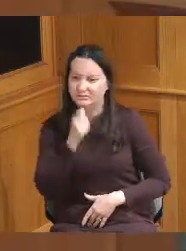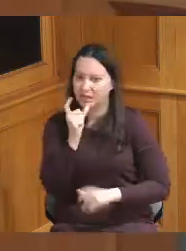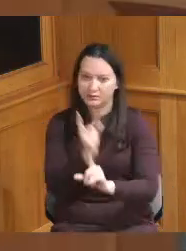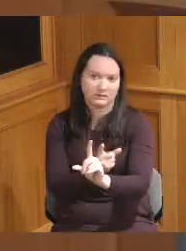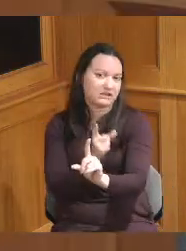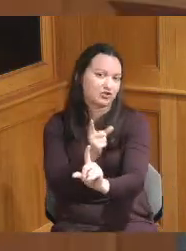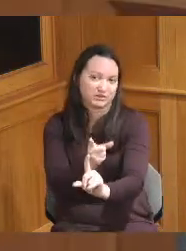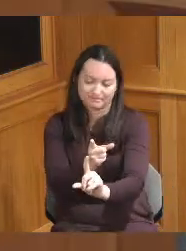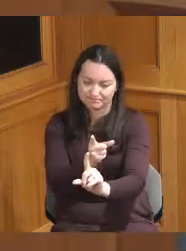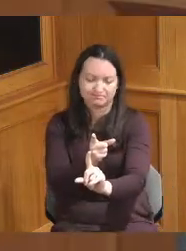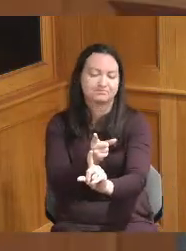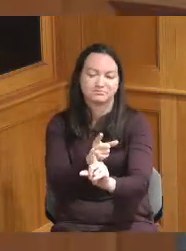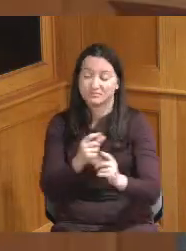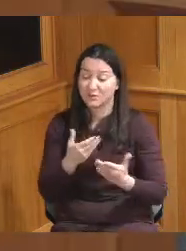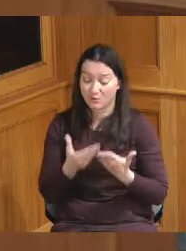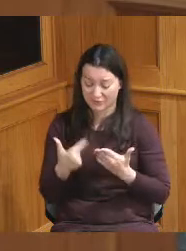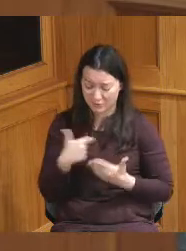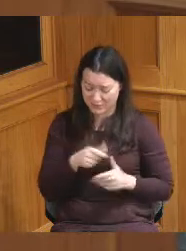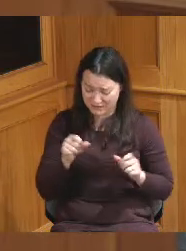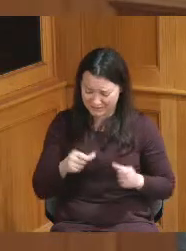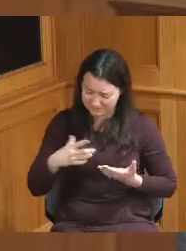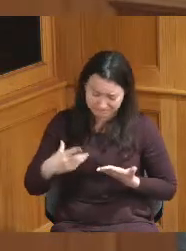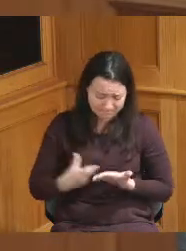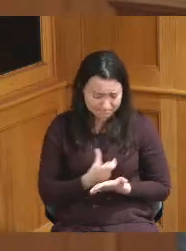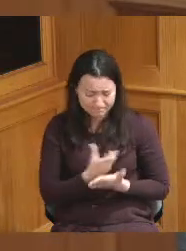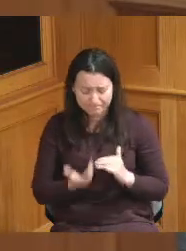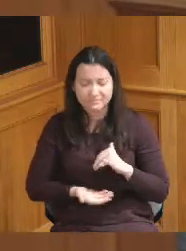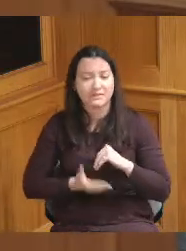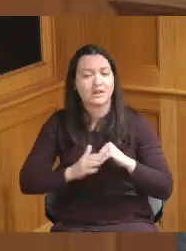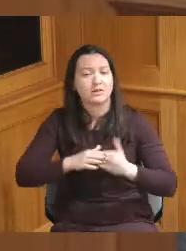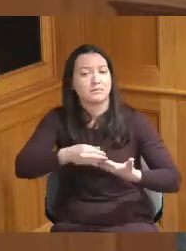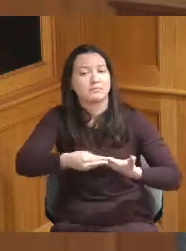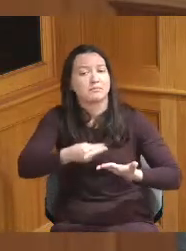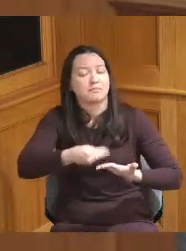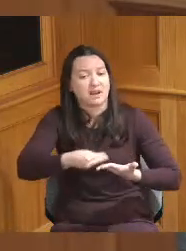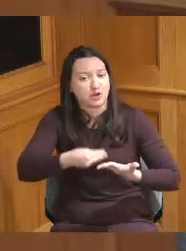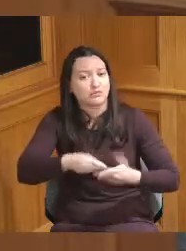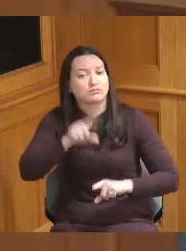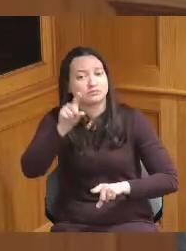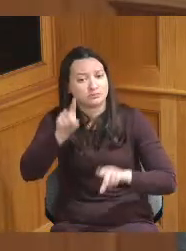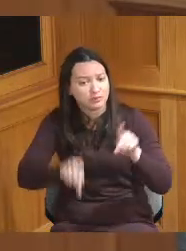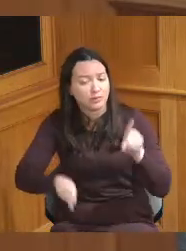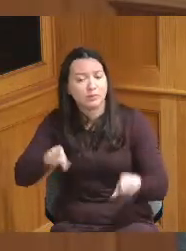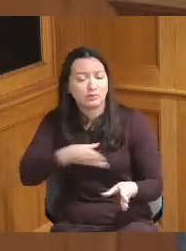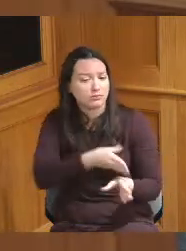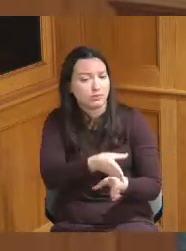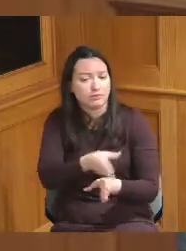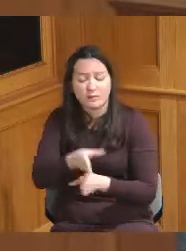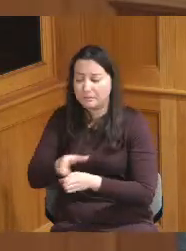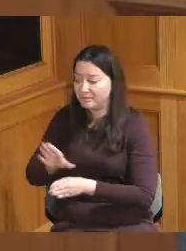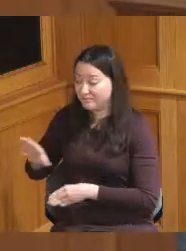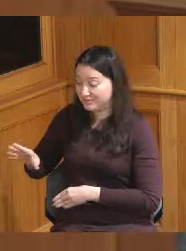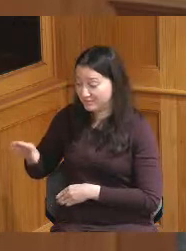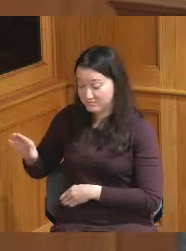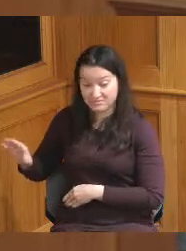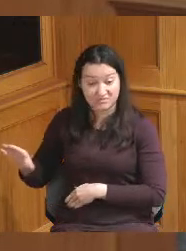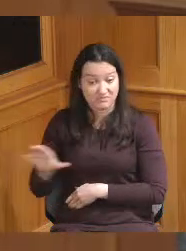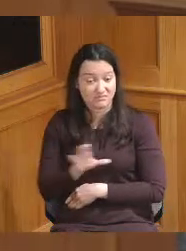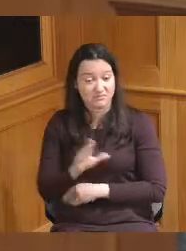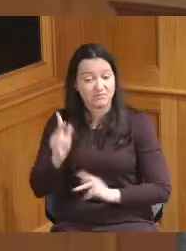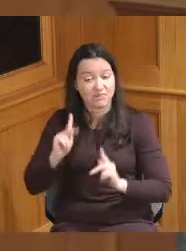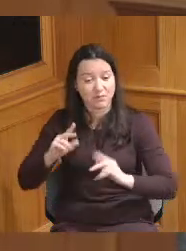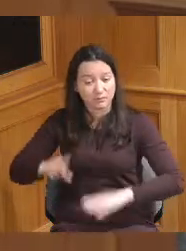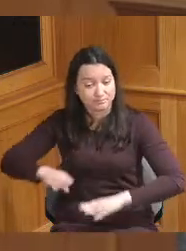intention. It's to do whatever we can to maximize and add value as many ways as possible to be able to meet the needs of as many citizens and